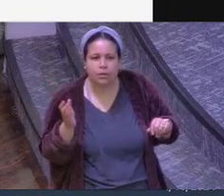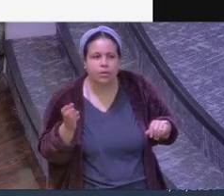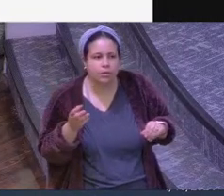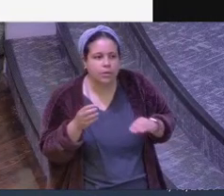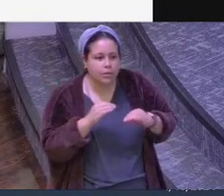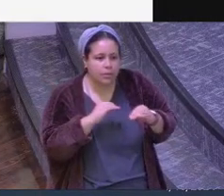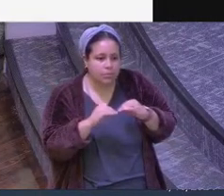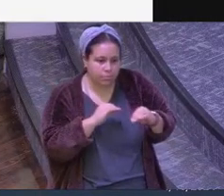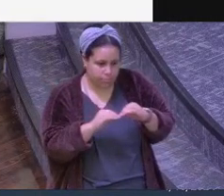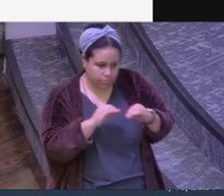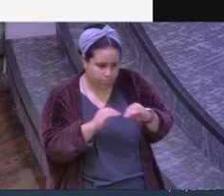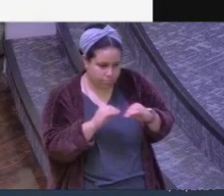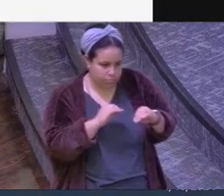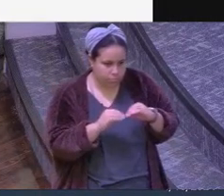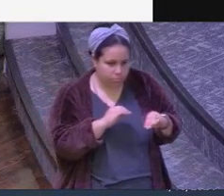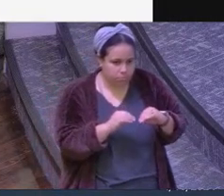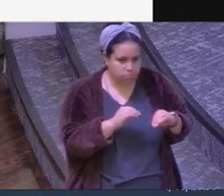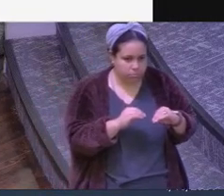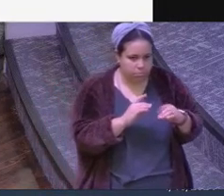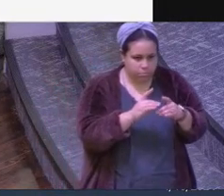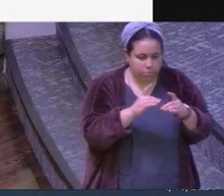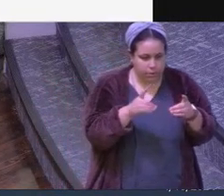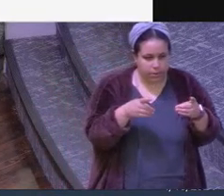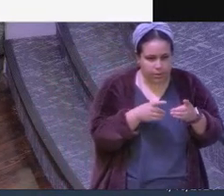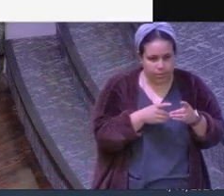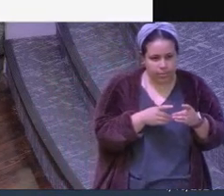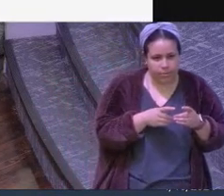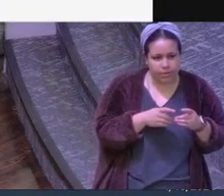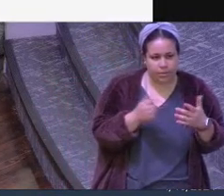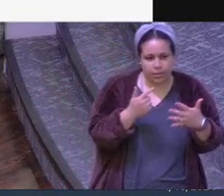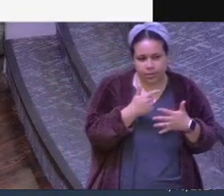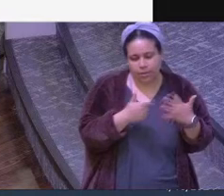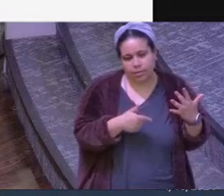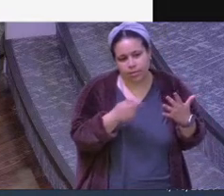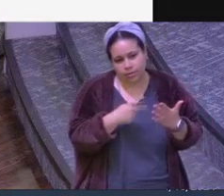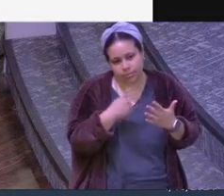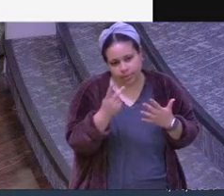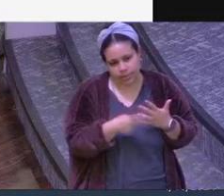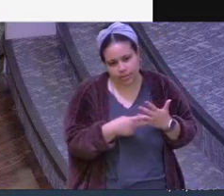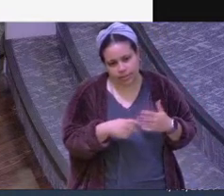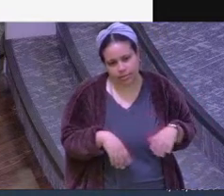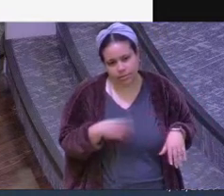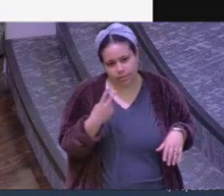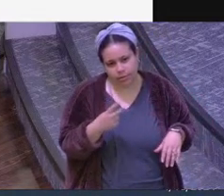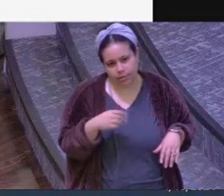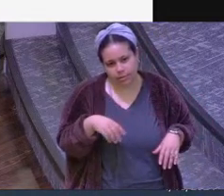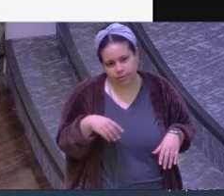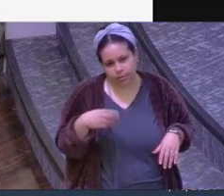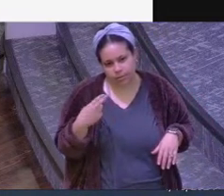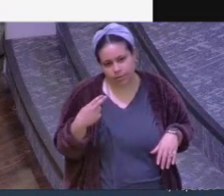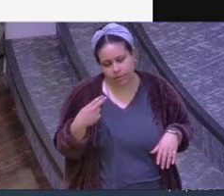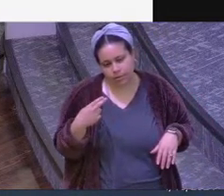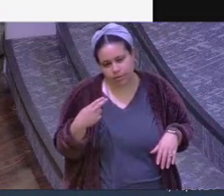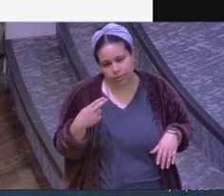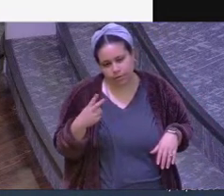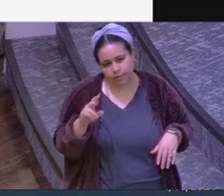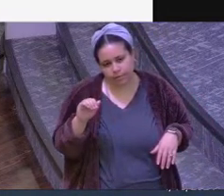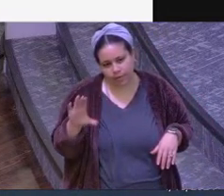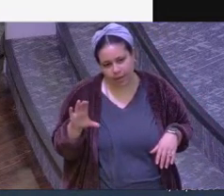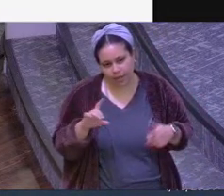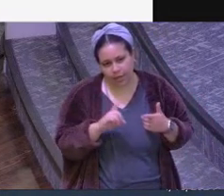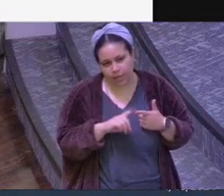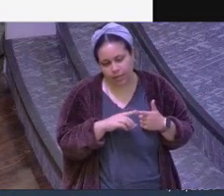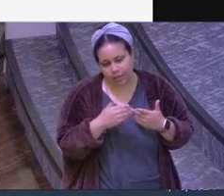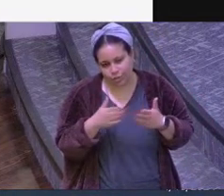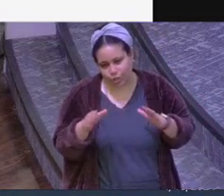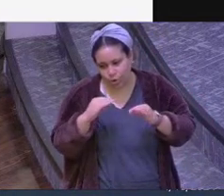adding additional positions for next year. That's what these five positions are, two HVAC technicians and then three general maintenance positions